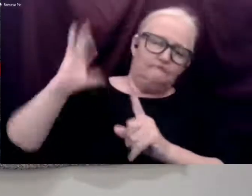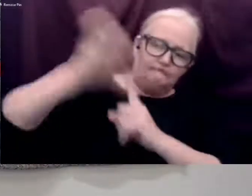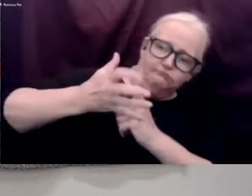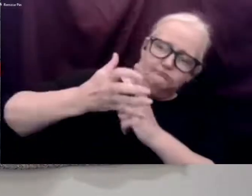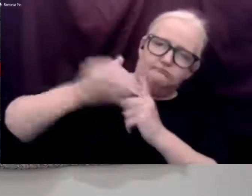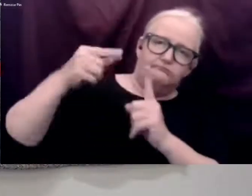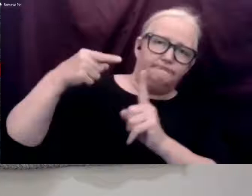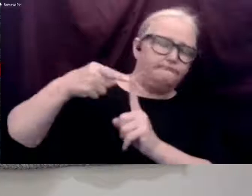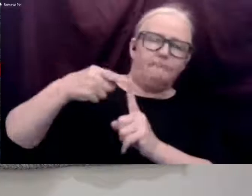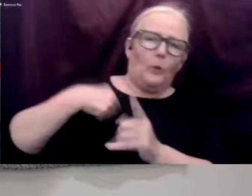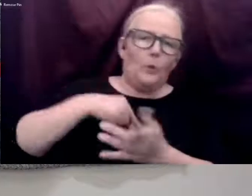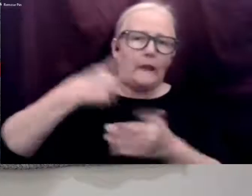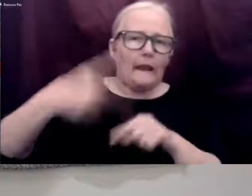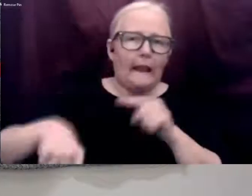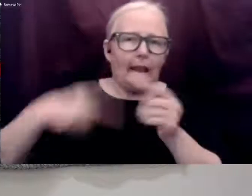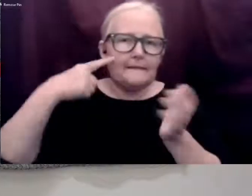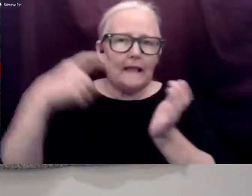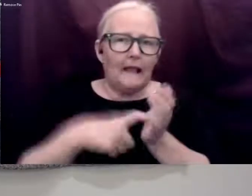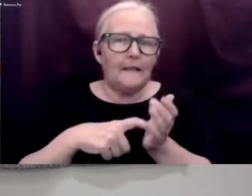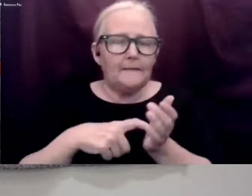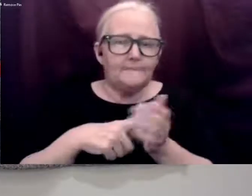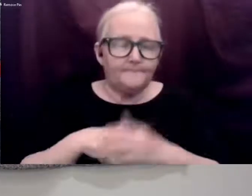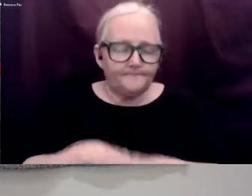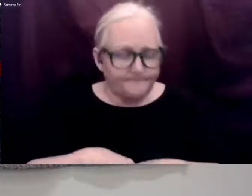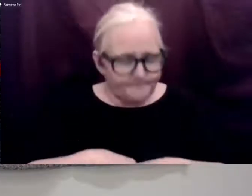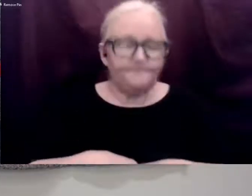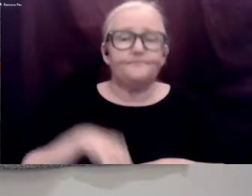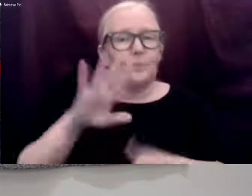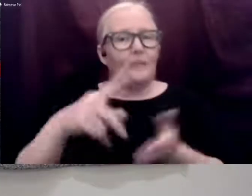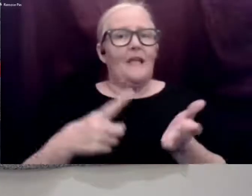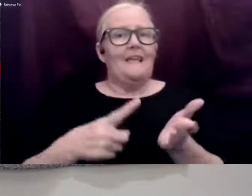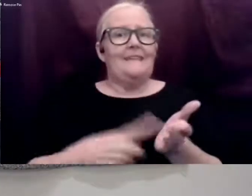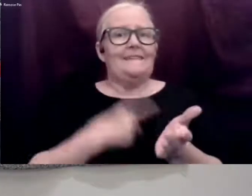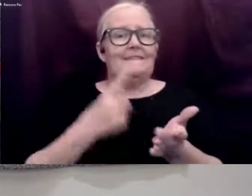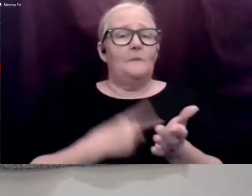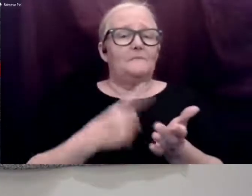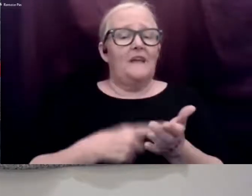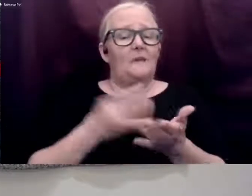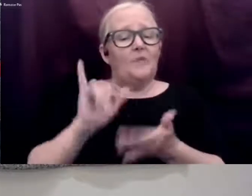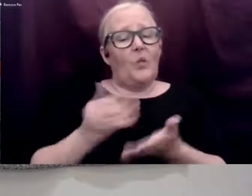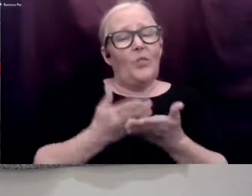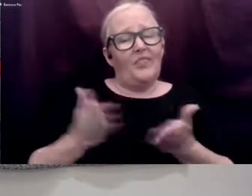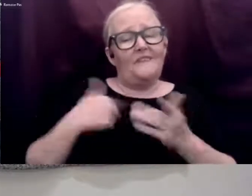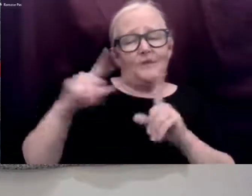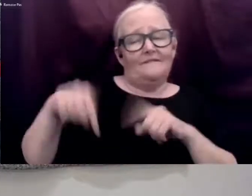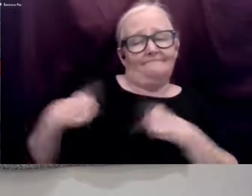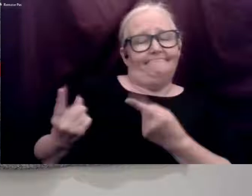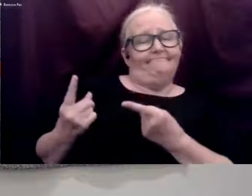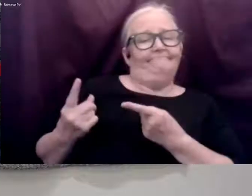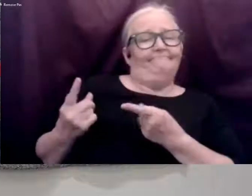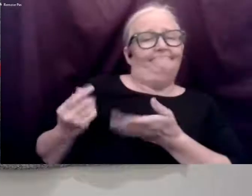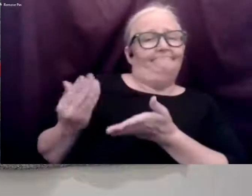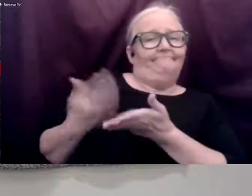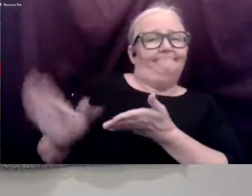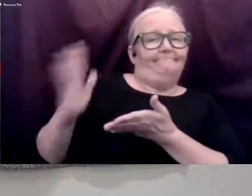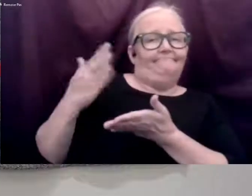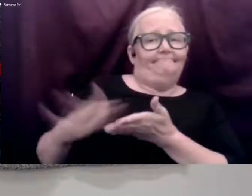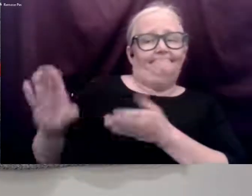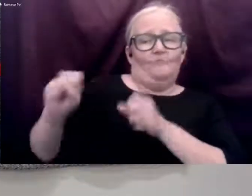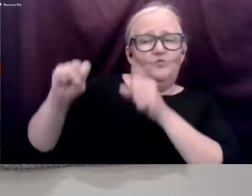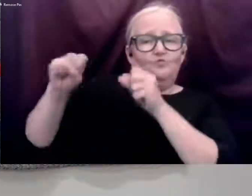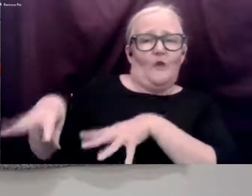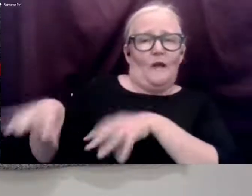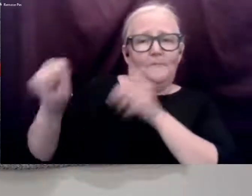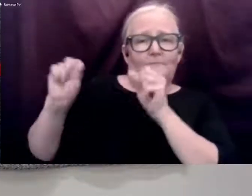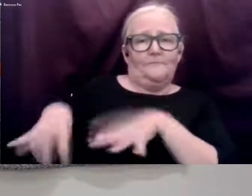And sometimes that which we have rejected, that which we have let go of or decided was only for others, but